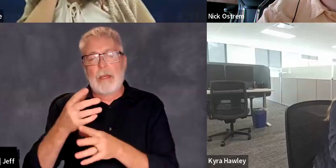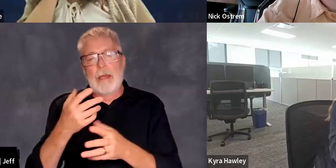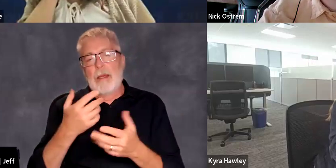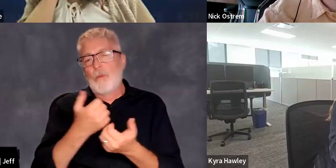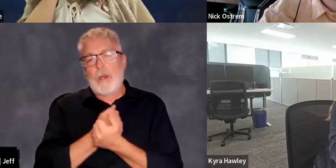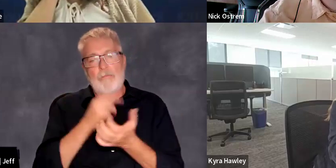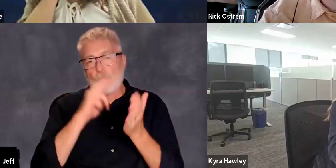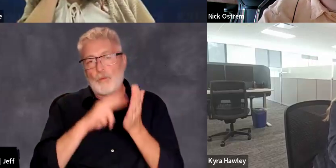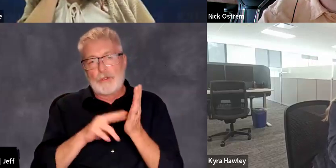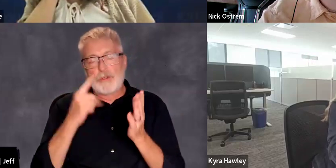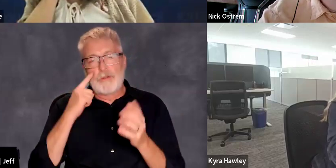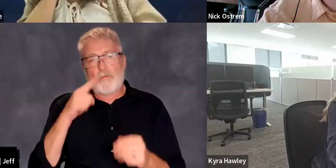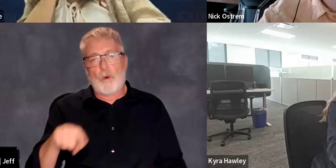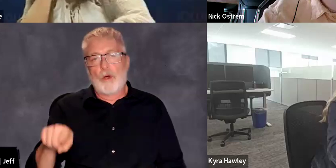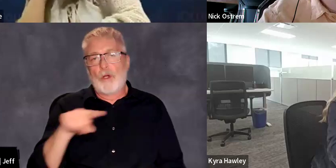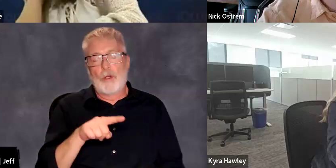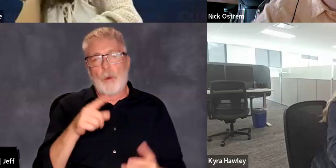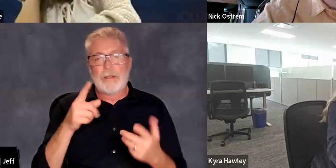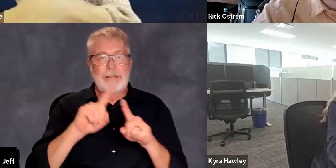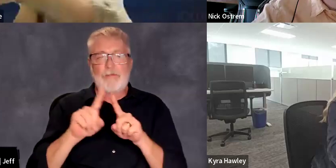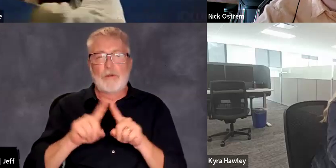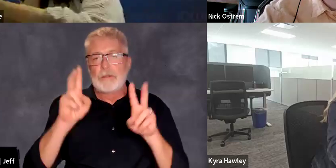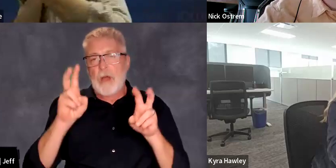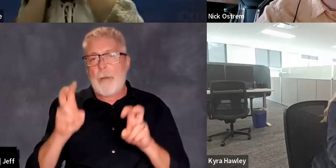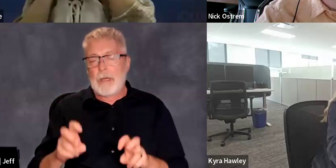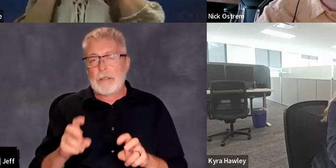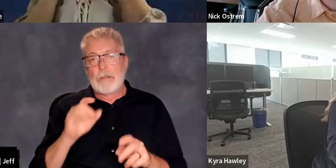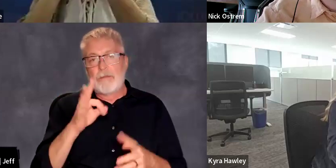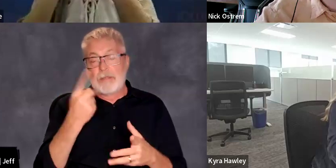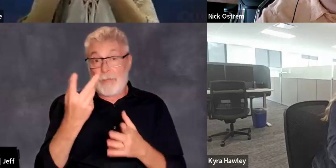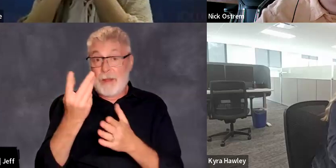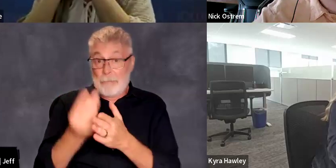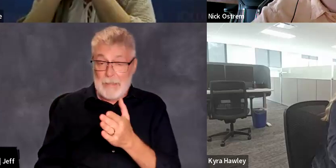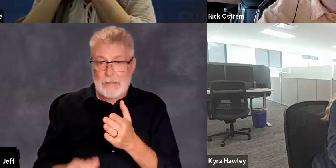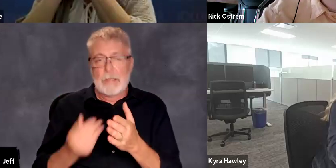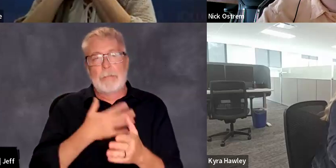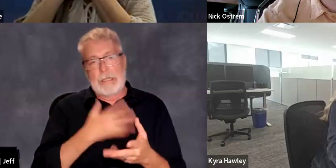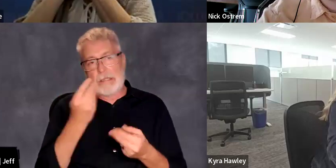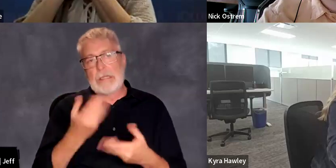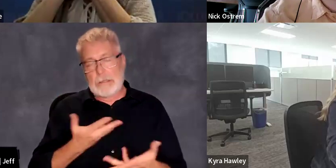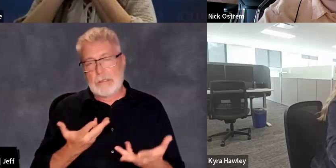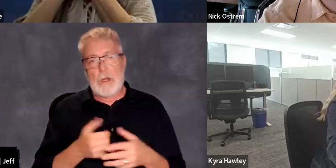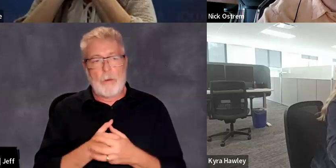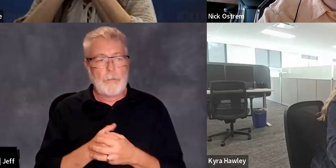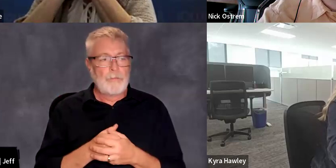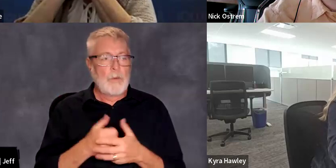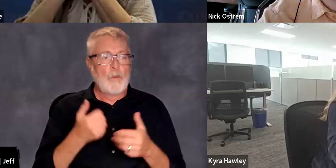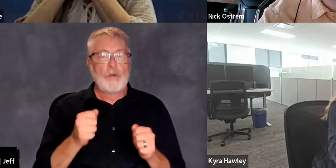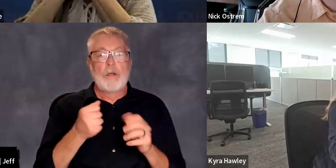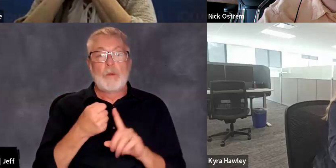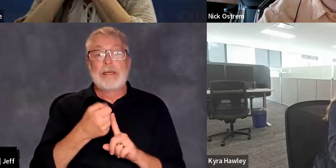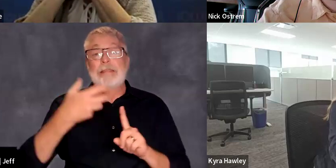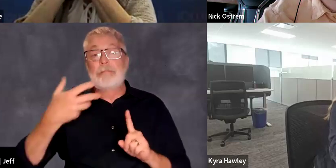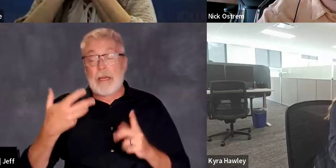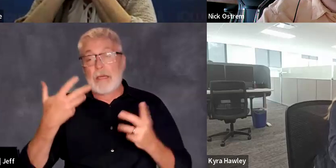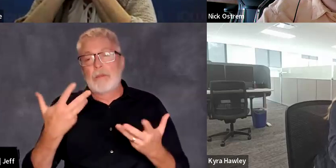research on a particular topic. So if there's something missing from the website, please let us know. As we're trying to expand, we really want to